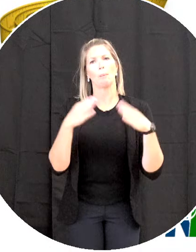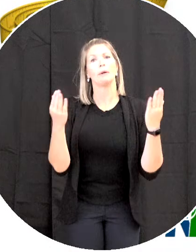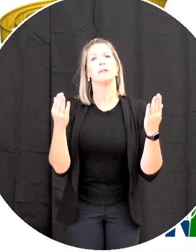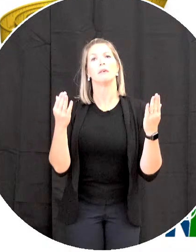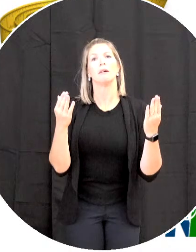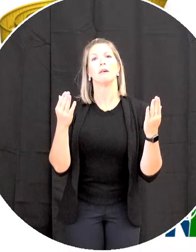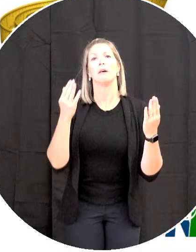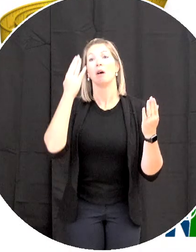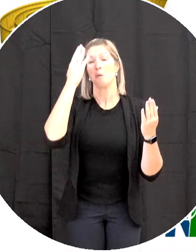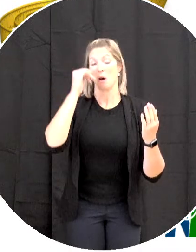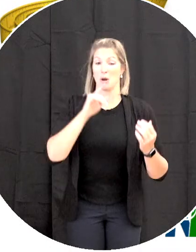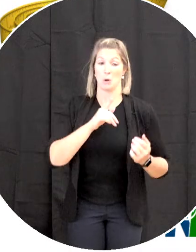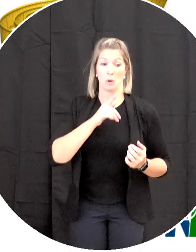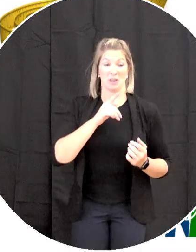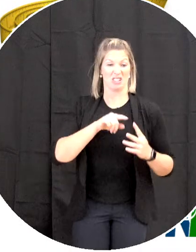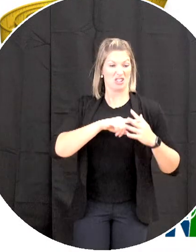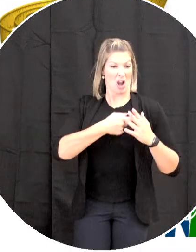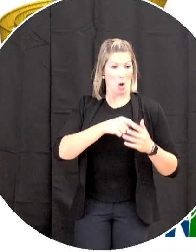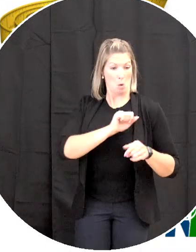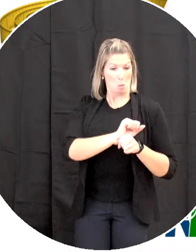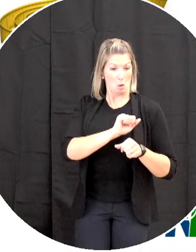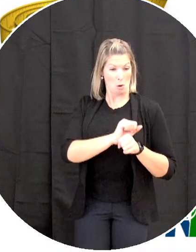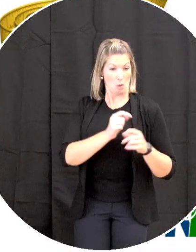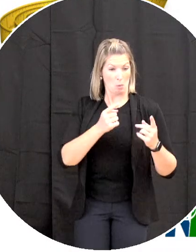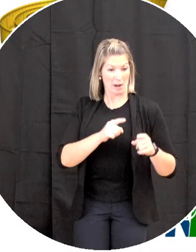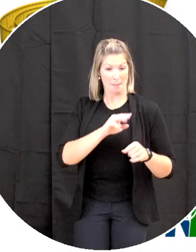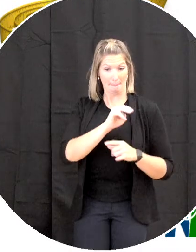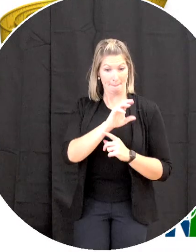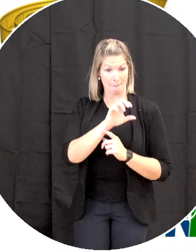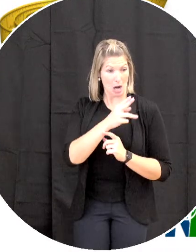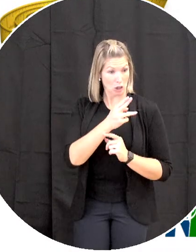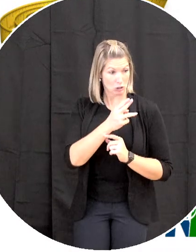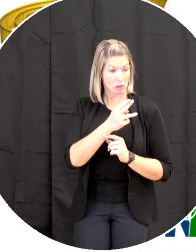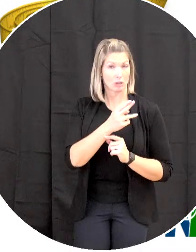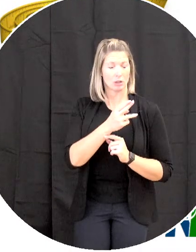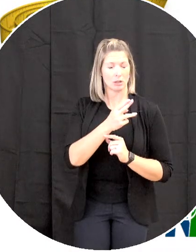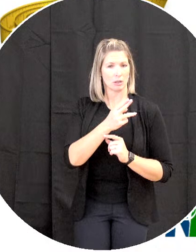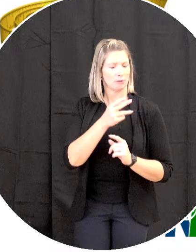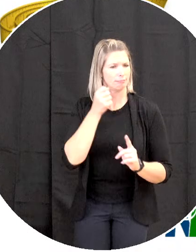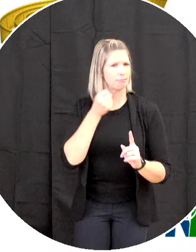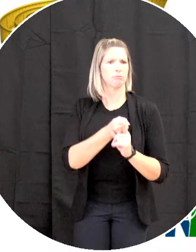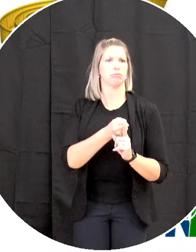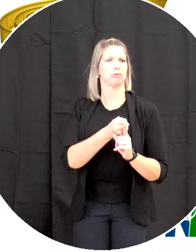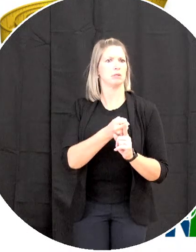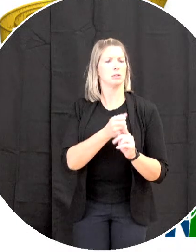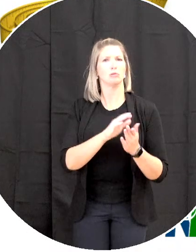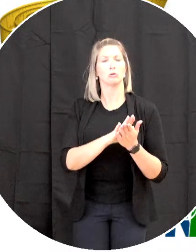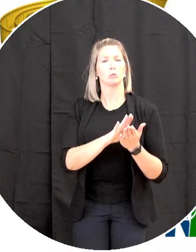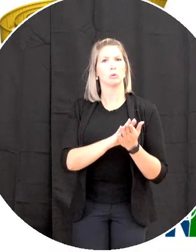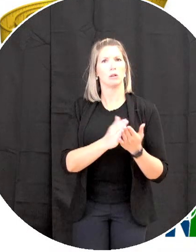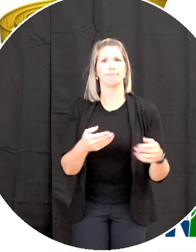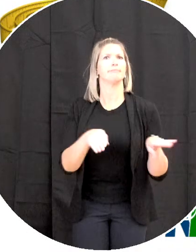really since back in March when we had to abruptly end the